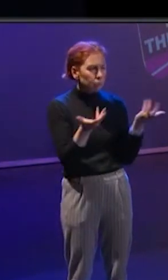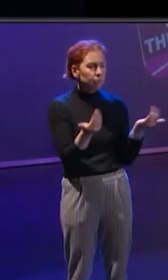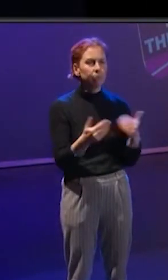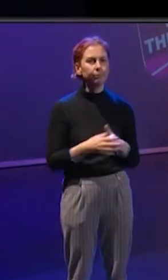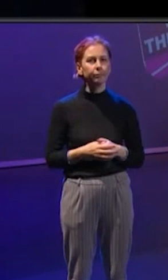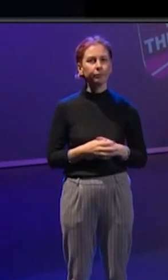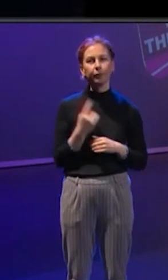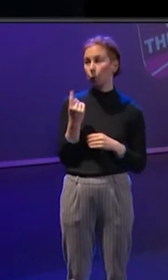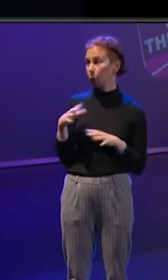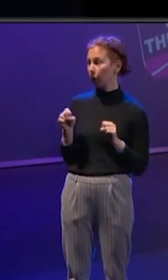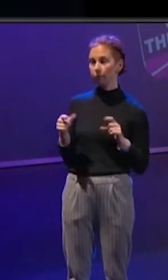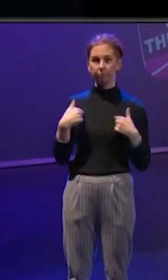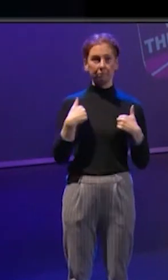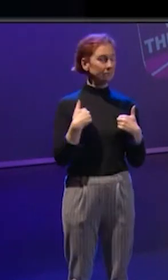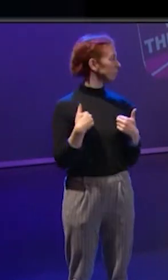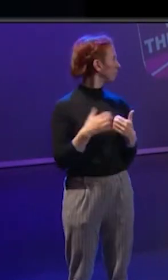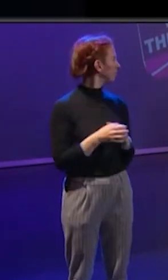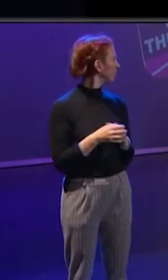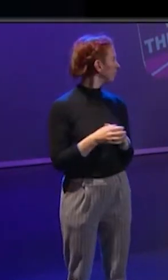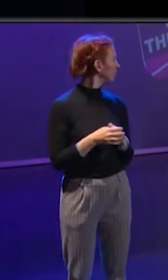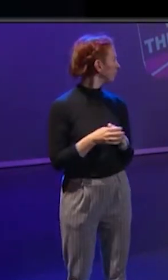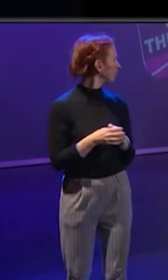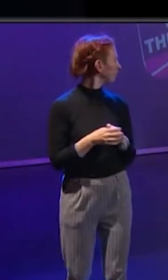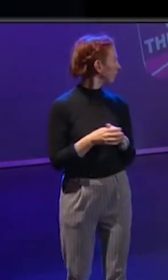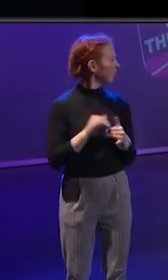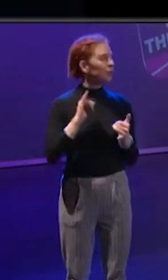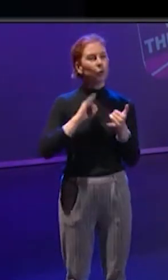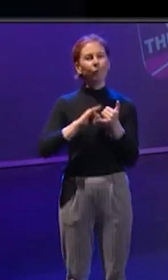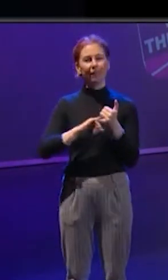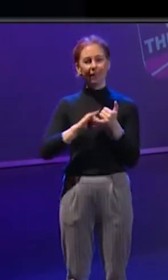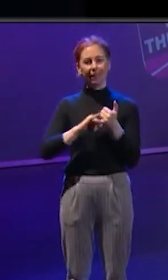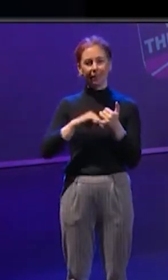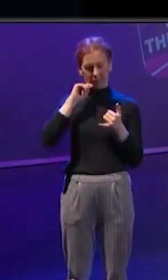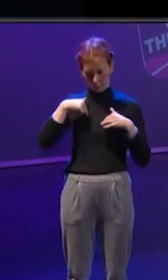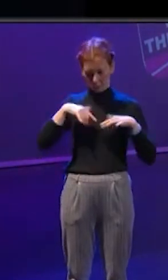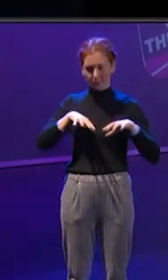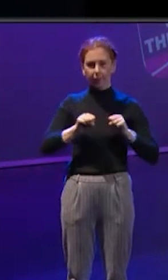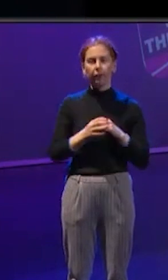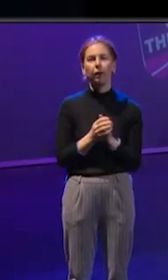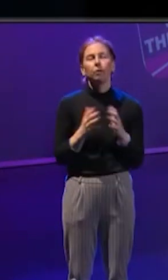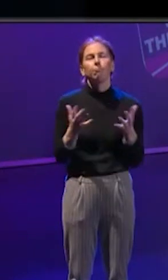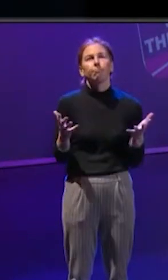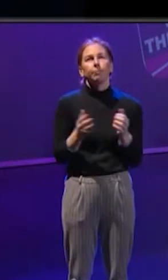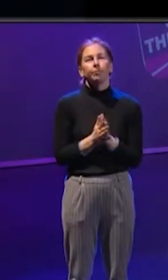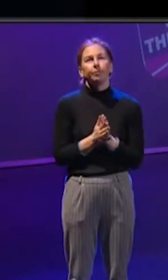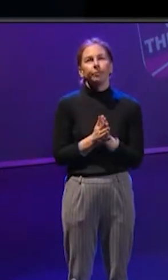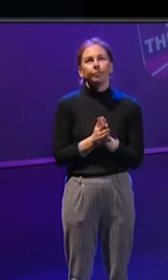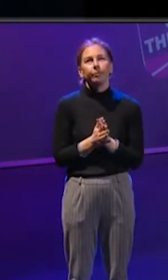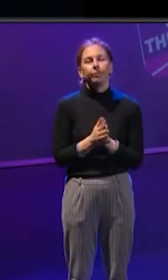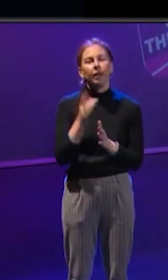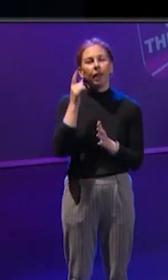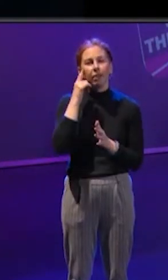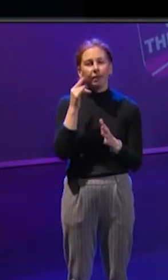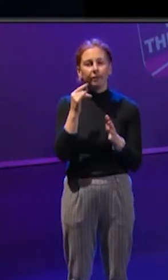Who wants to start? I can start. Do you want to start? Yeah. I'll give you guys a second. For me, hands down, it's the